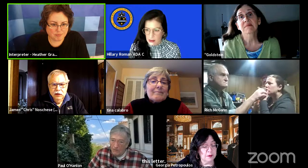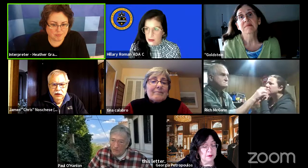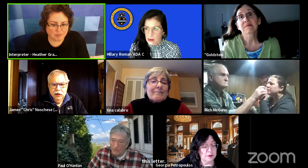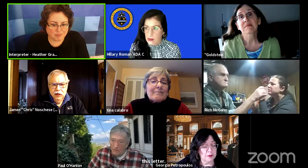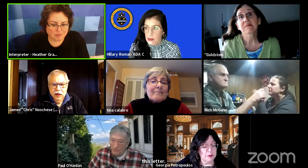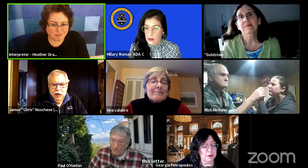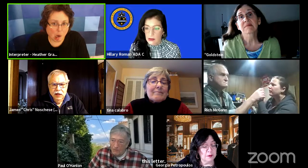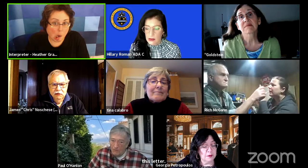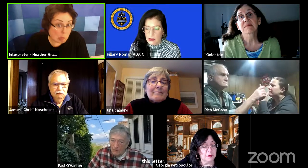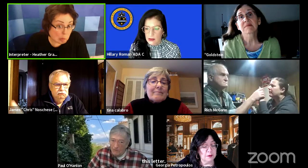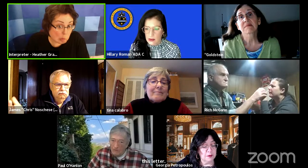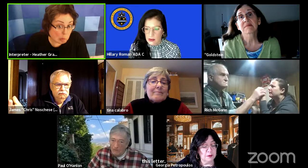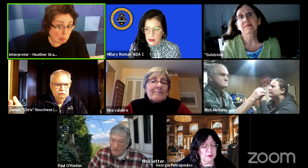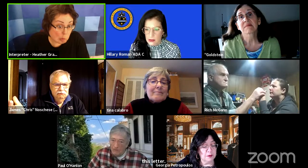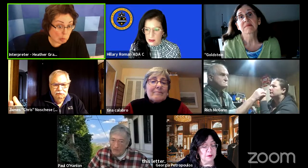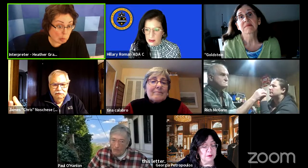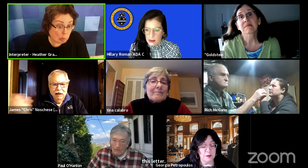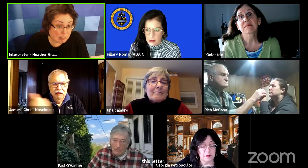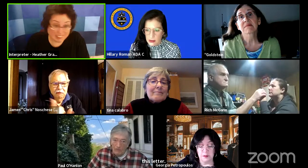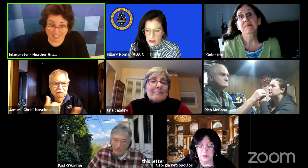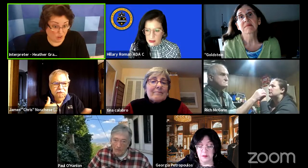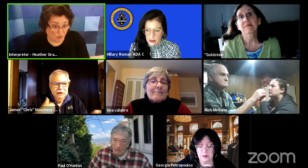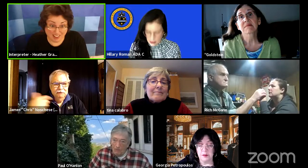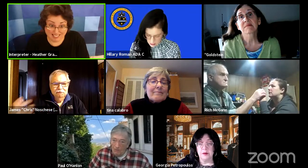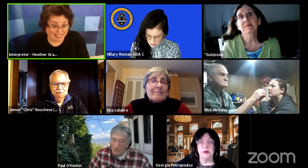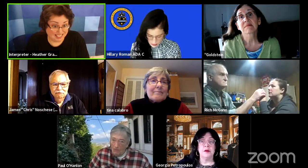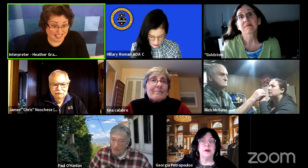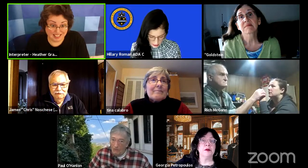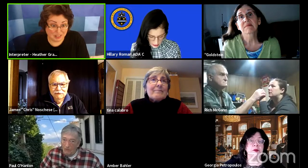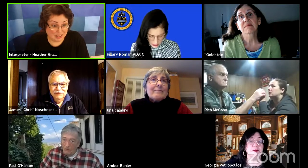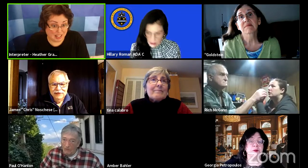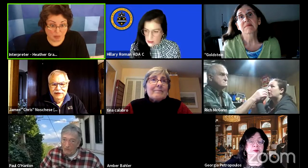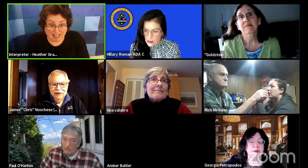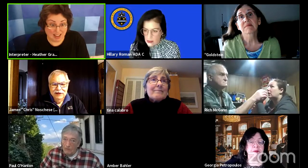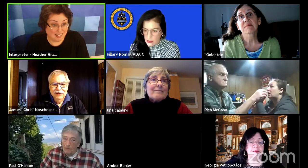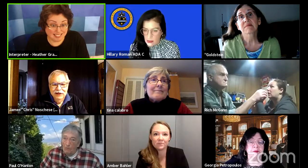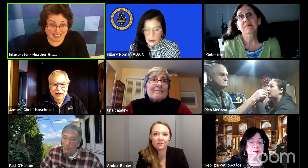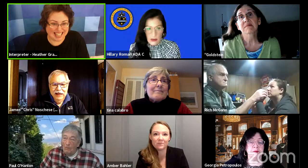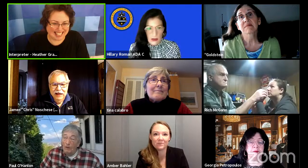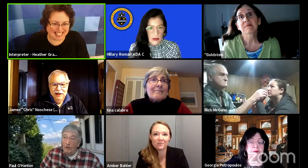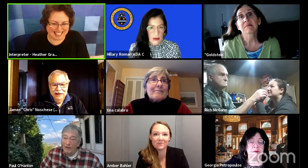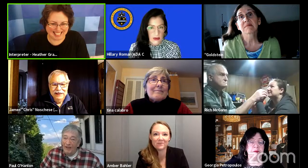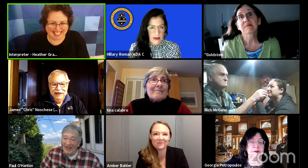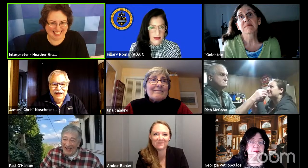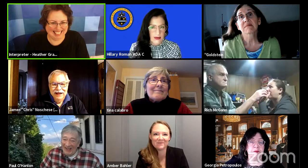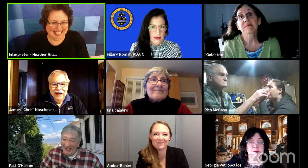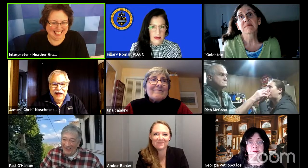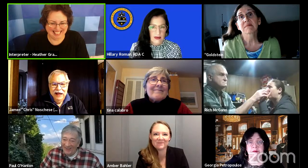No one? Help me out.